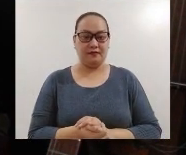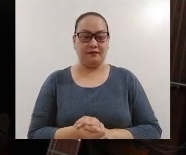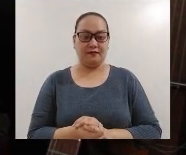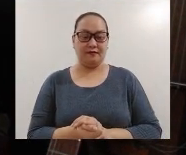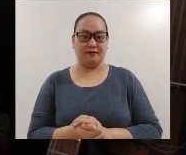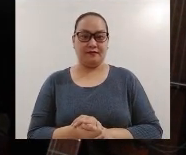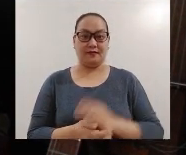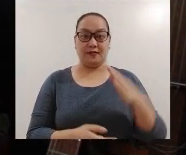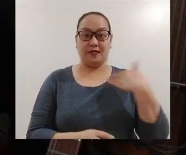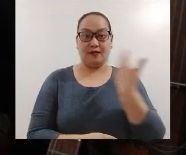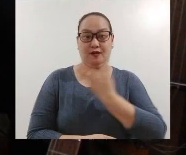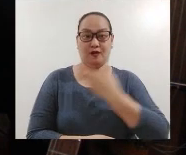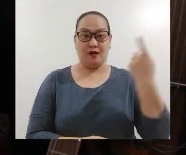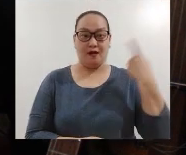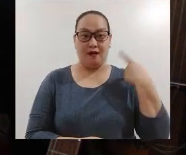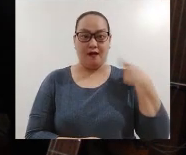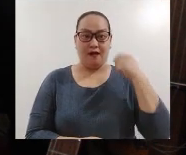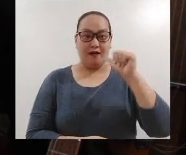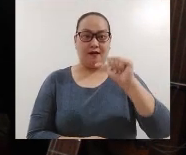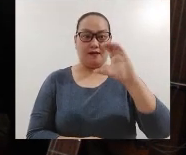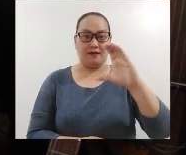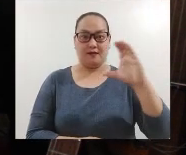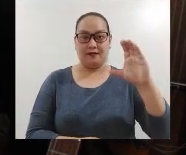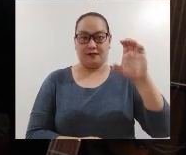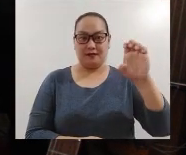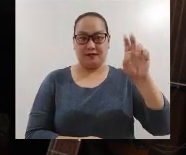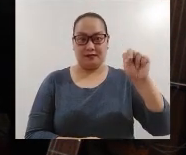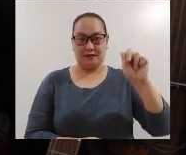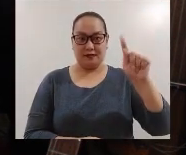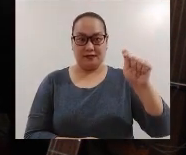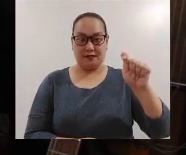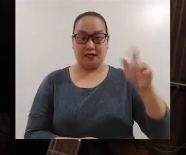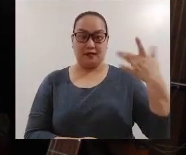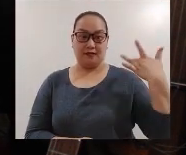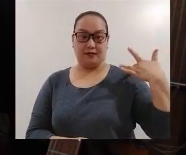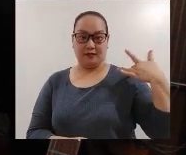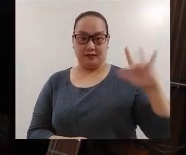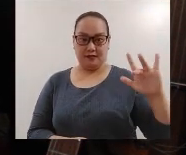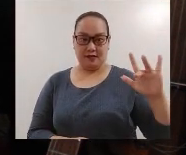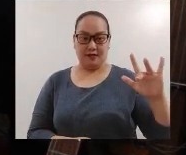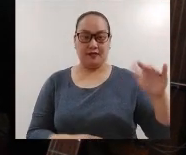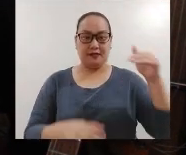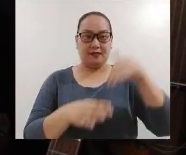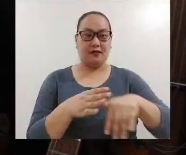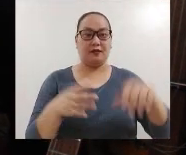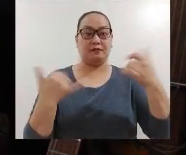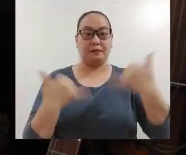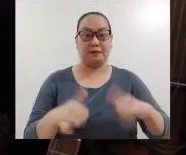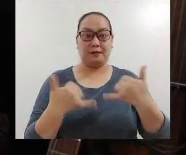We also have accent and syncopation as a style in playing